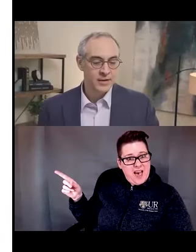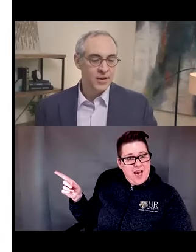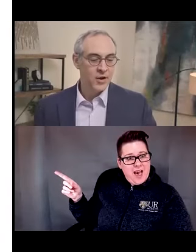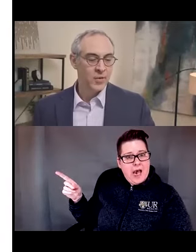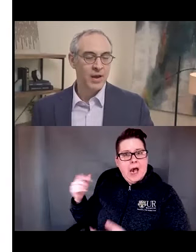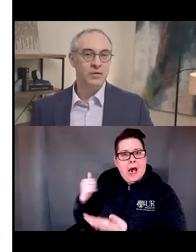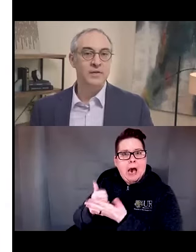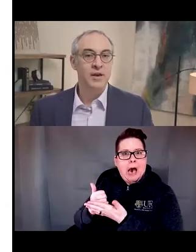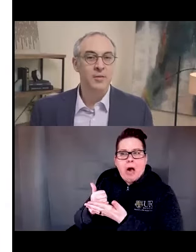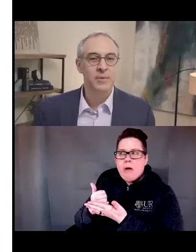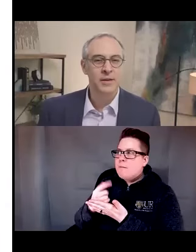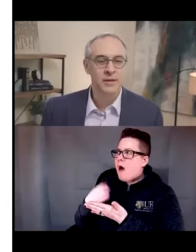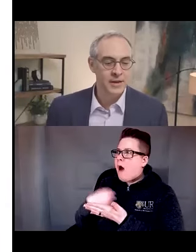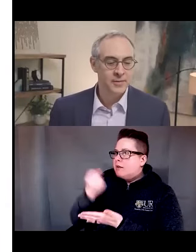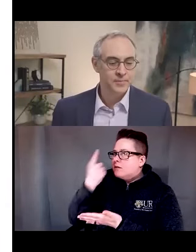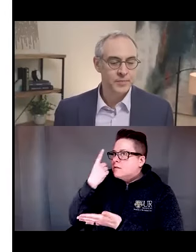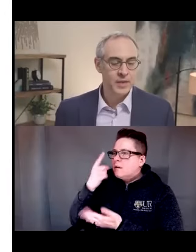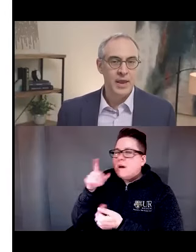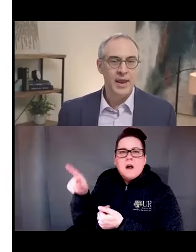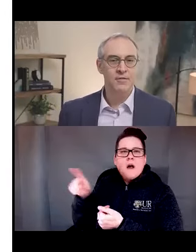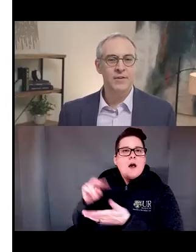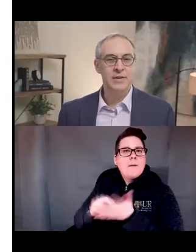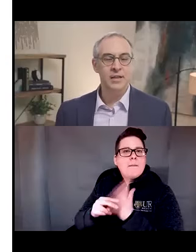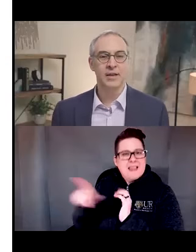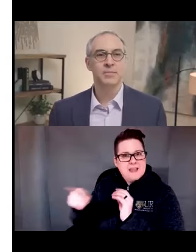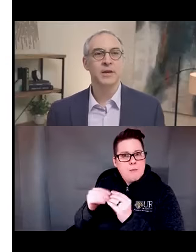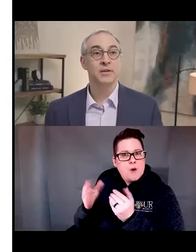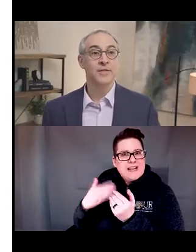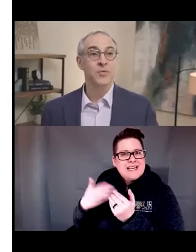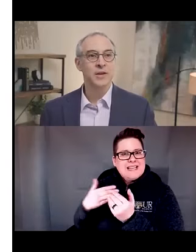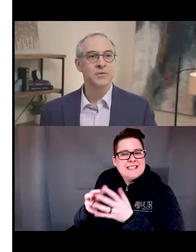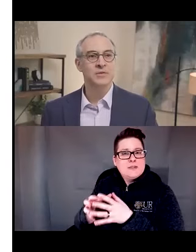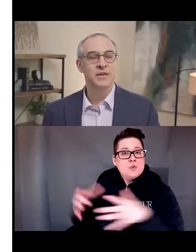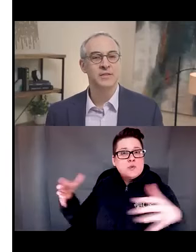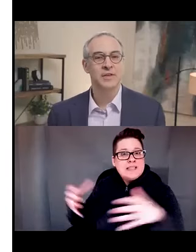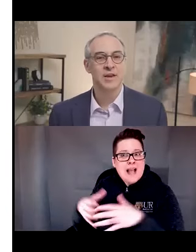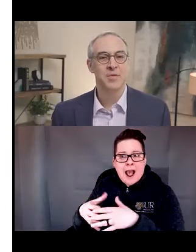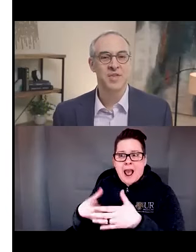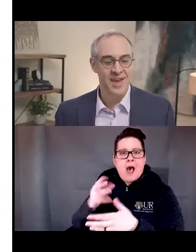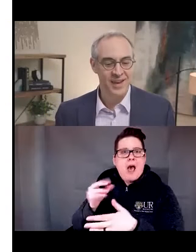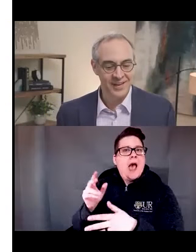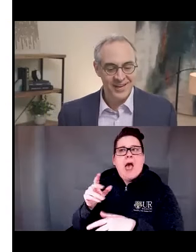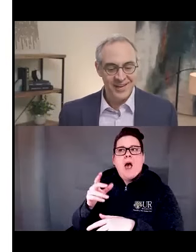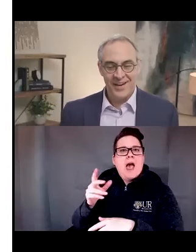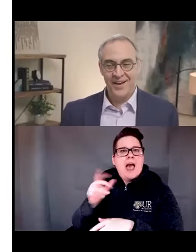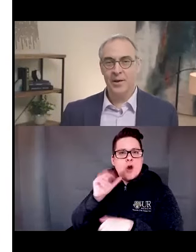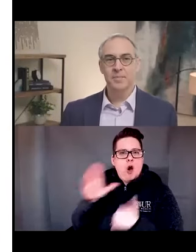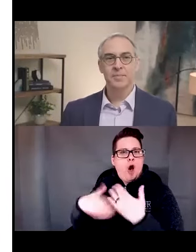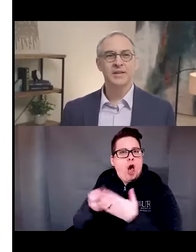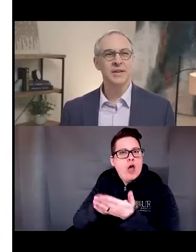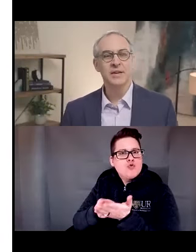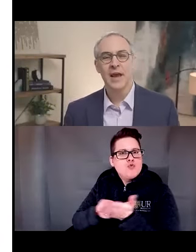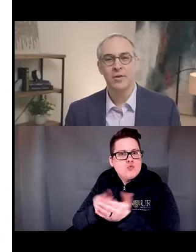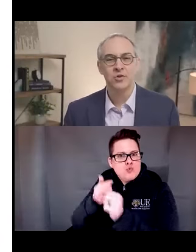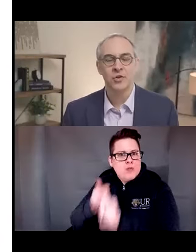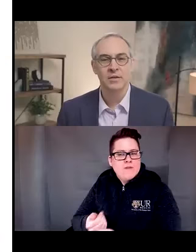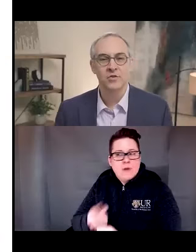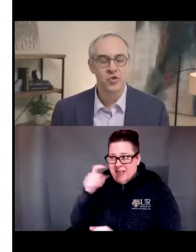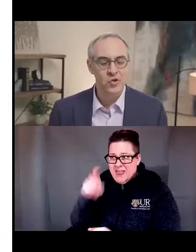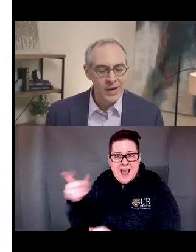nut around scalability and fidelity, because everybody was seeing the same thing. They didn't need to